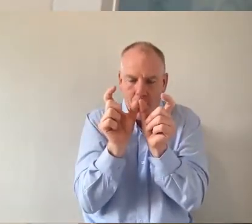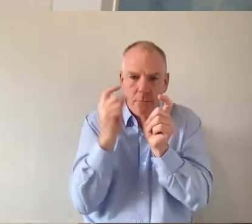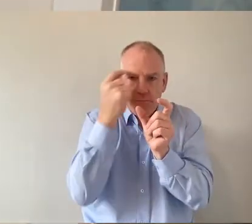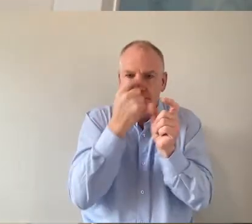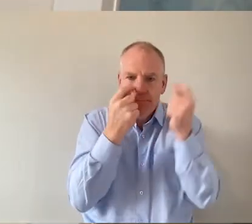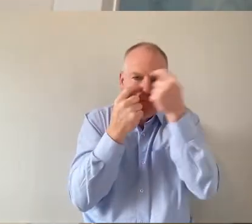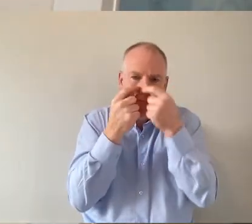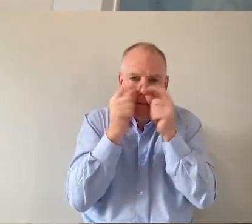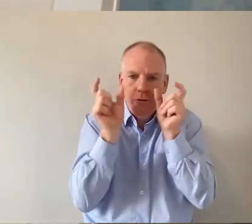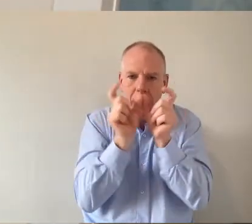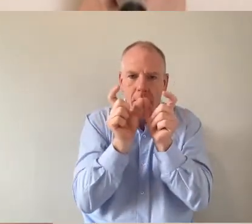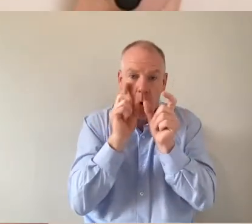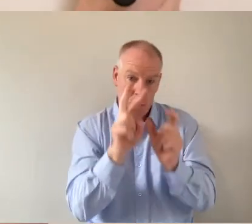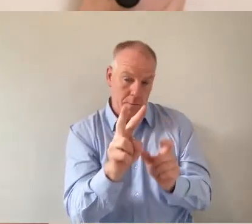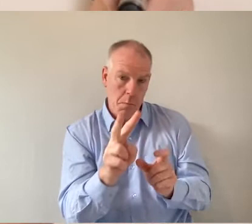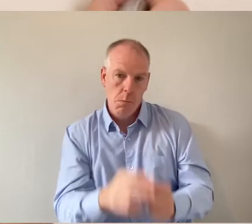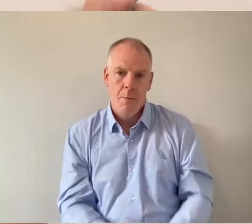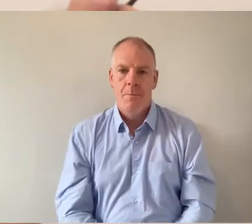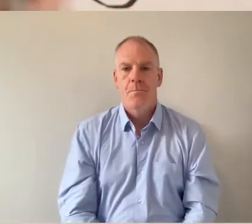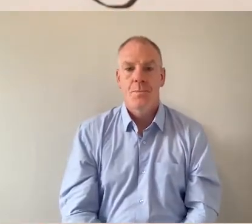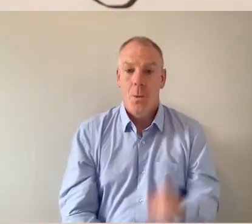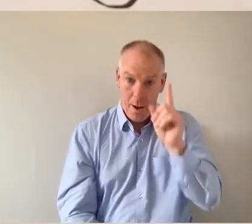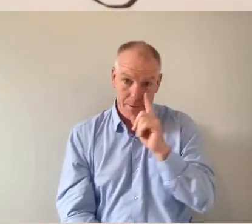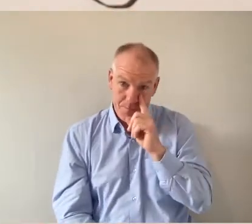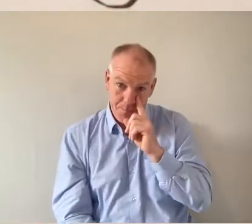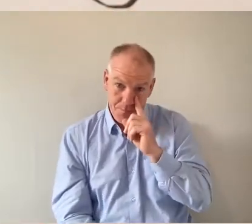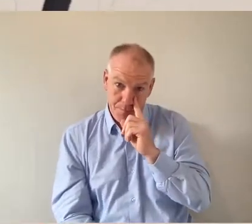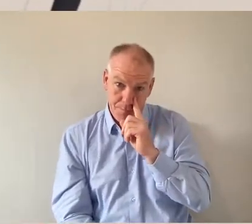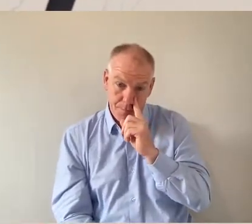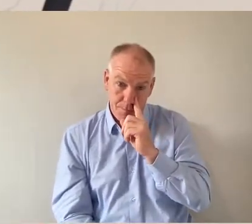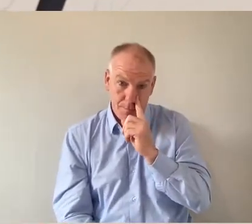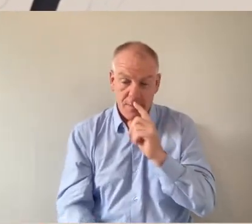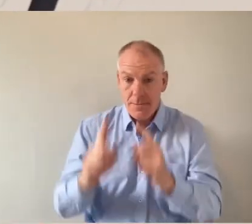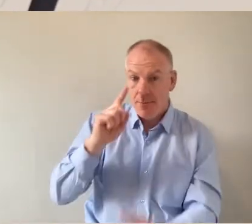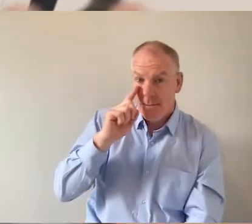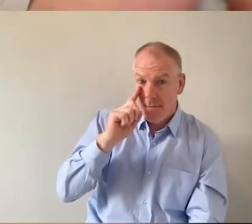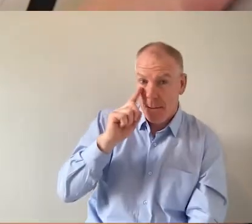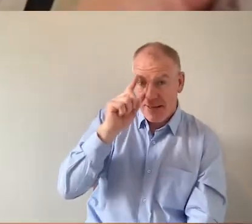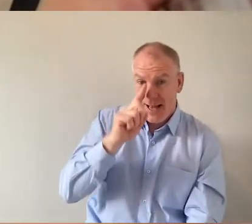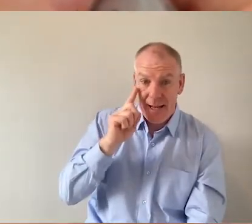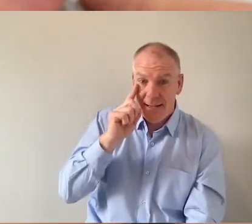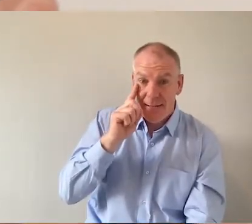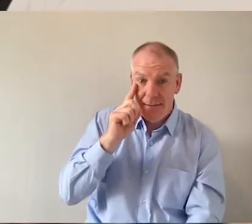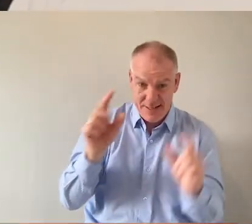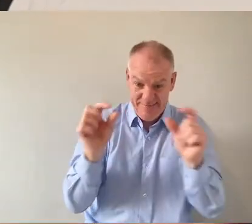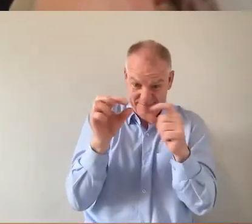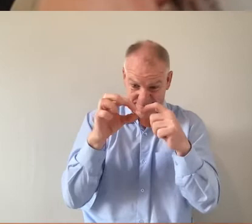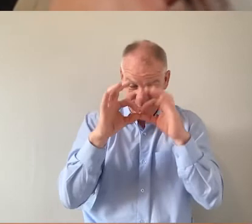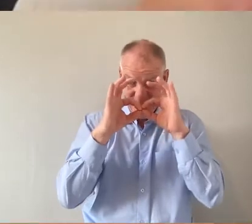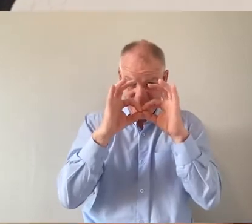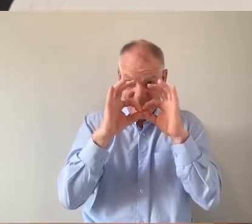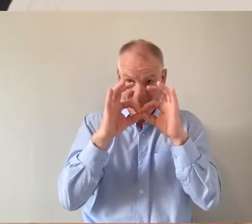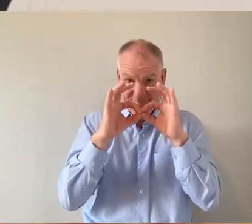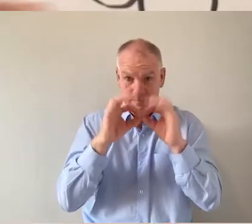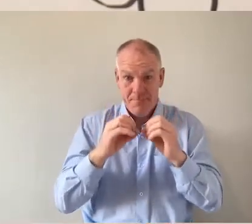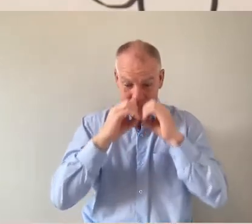So I'm going to draw a circle here. Here's one eye. And a circle right beside it, joined onto it nearly like